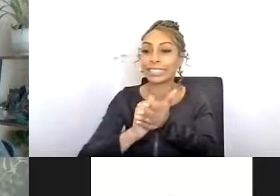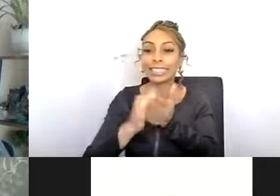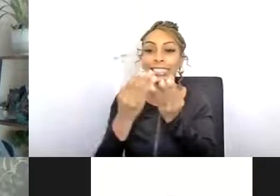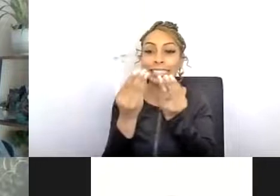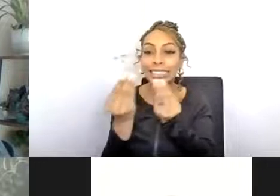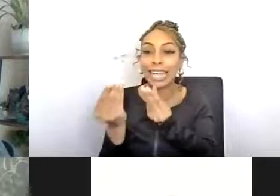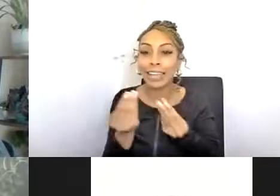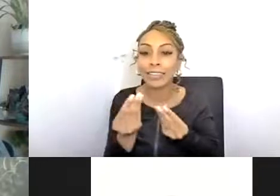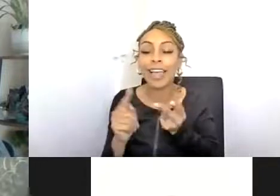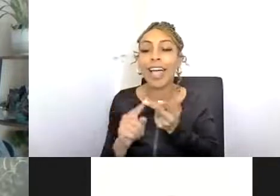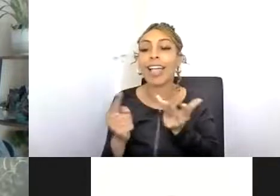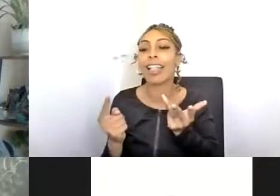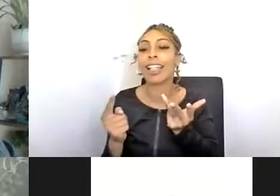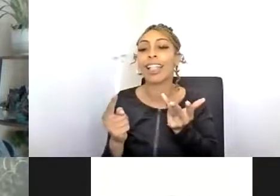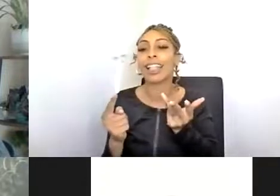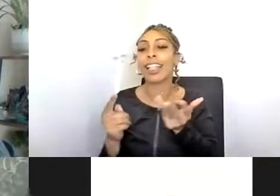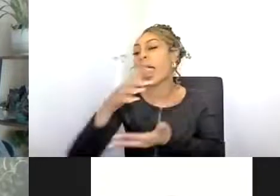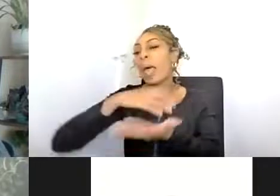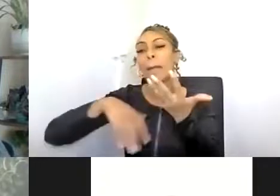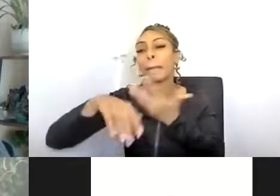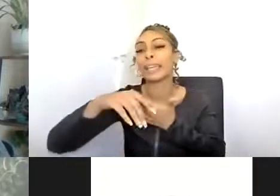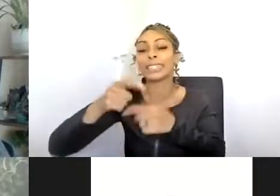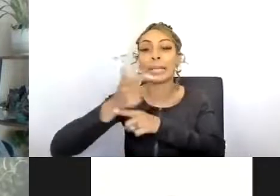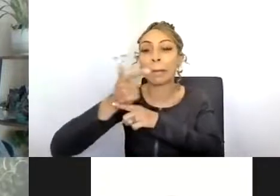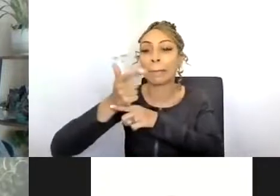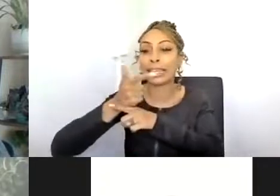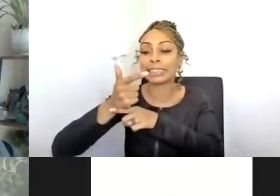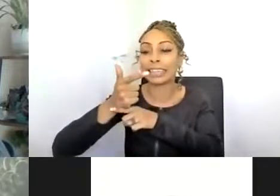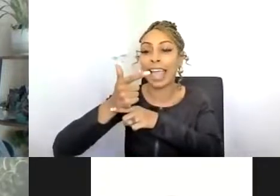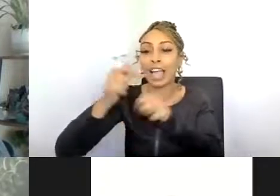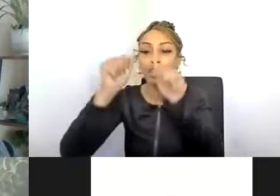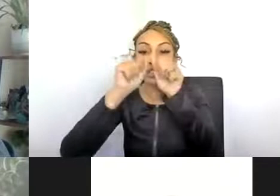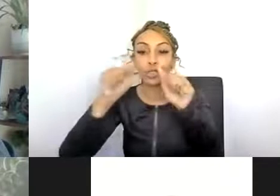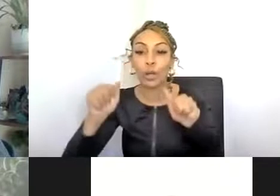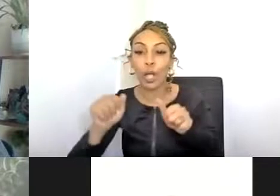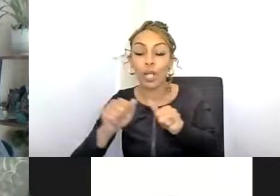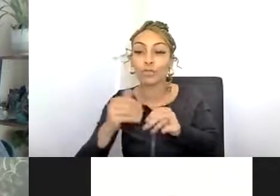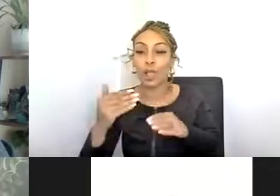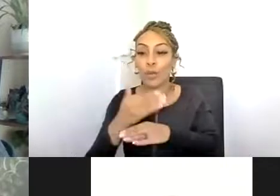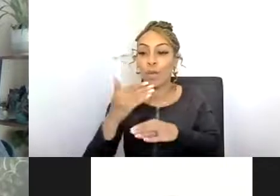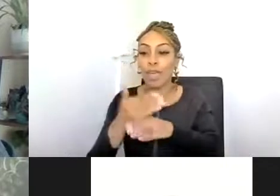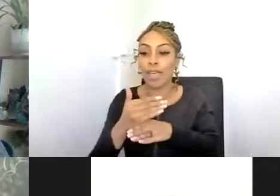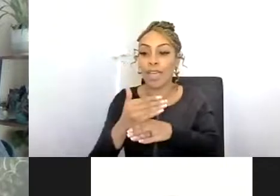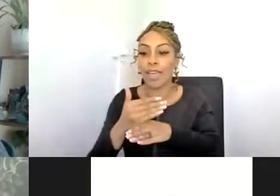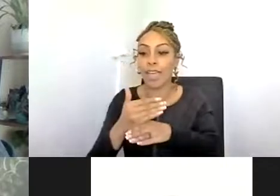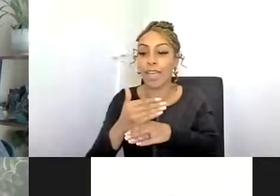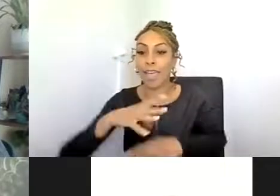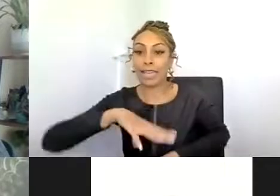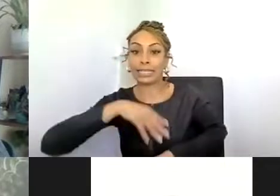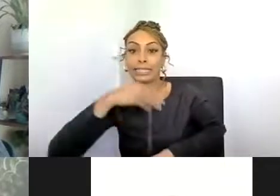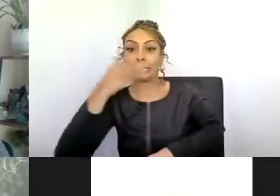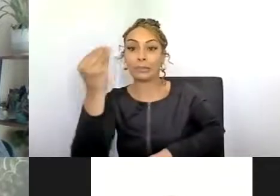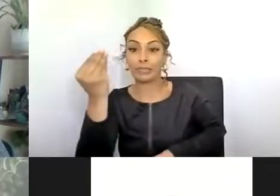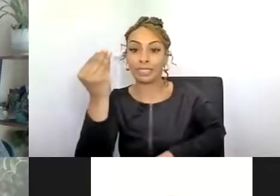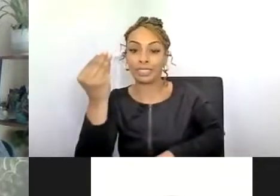textiles, and mixed media and sculptural works. The Kindred Spirits